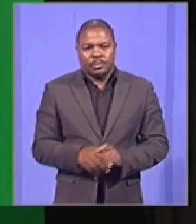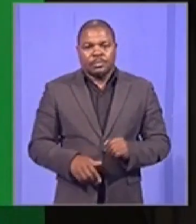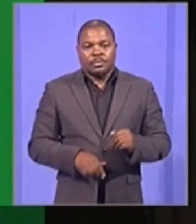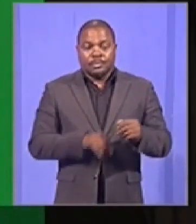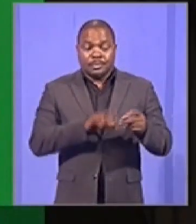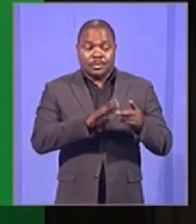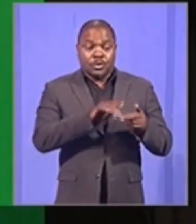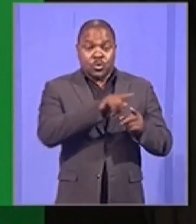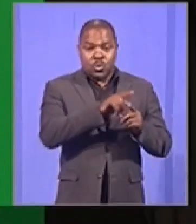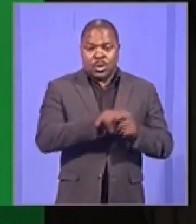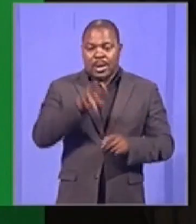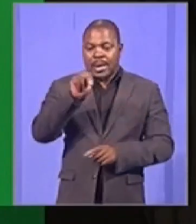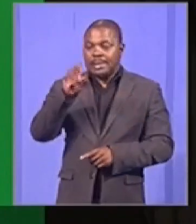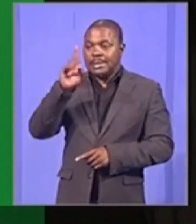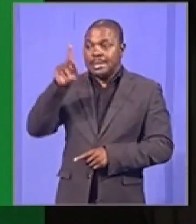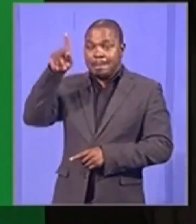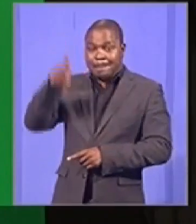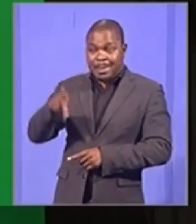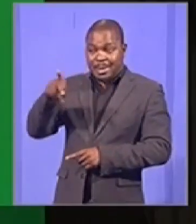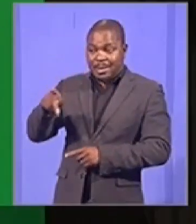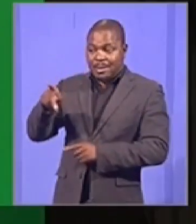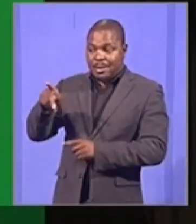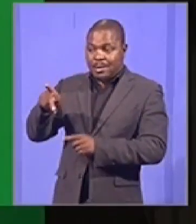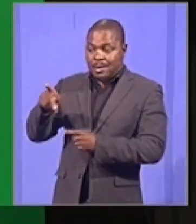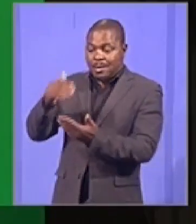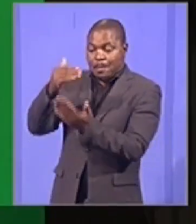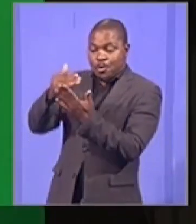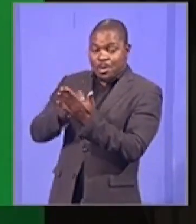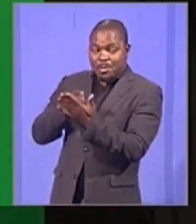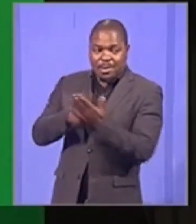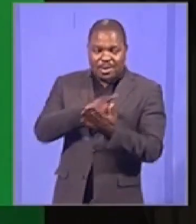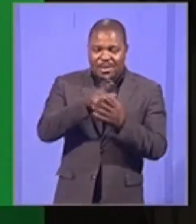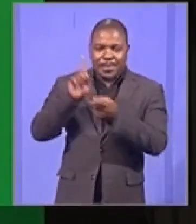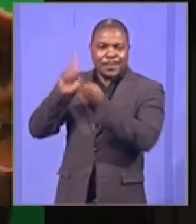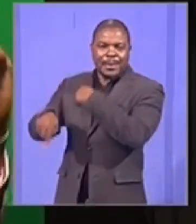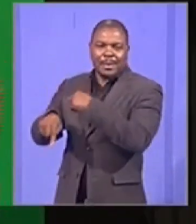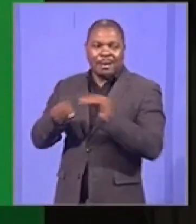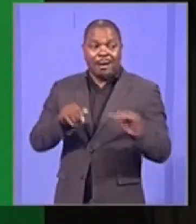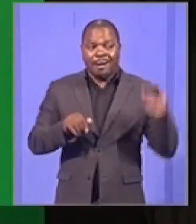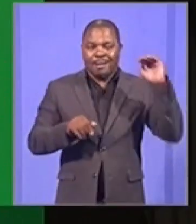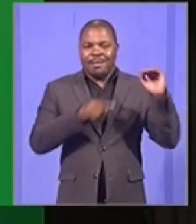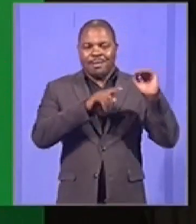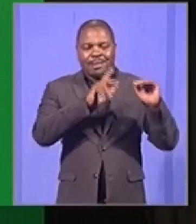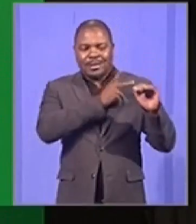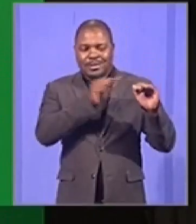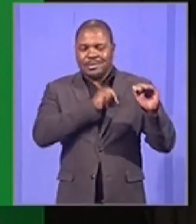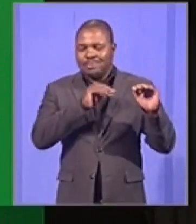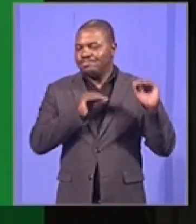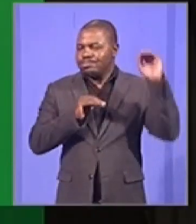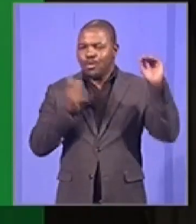Beating the NDP directives that were given as the sector. So KZN has reached that.